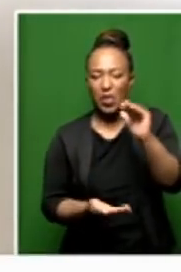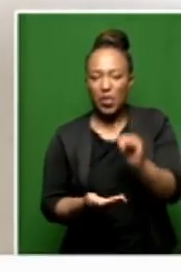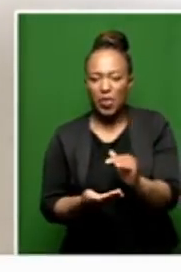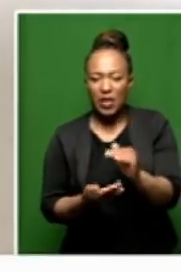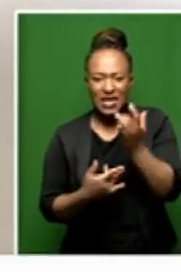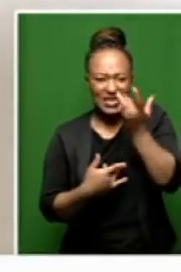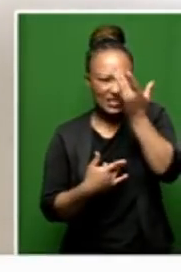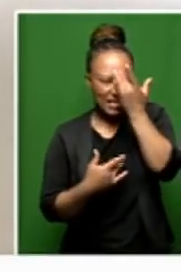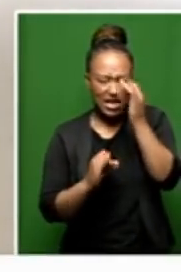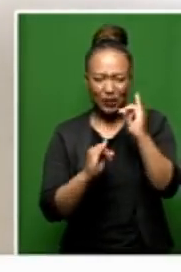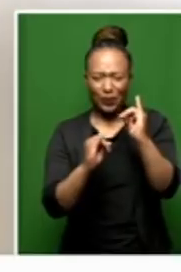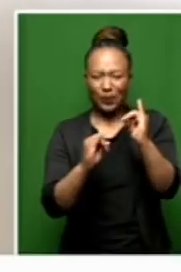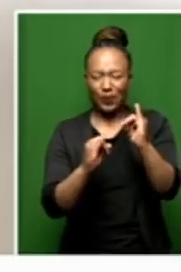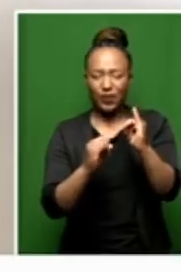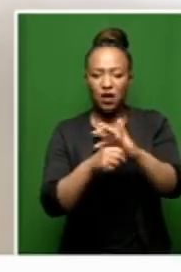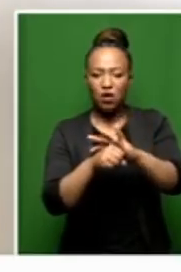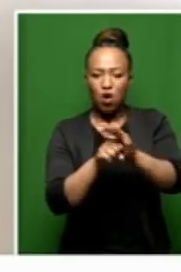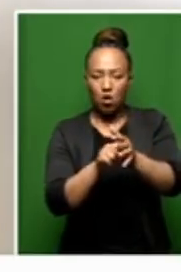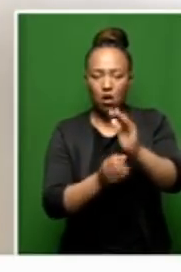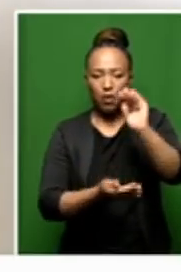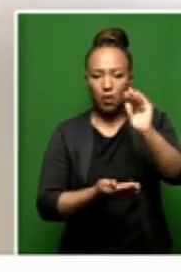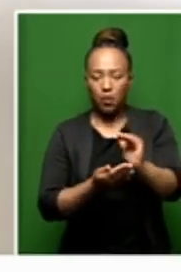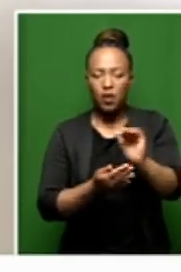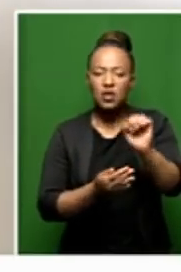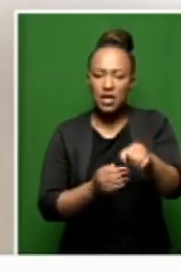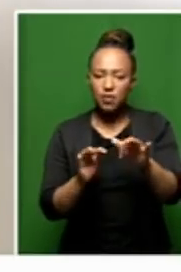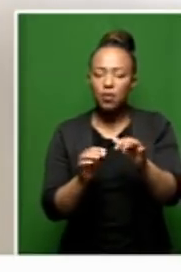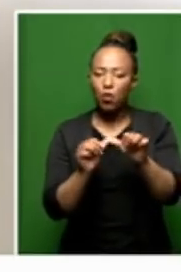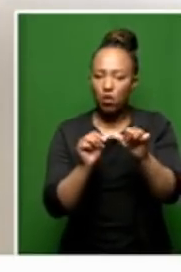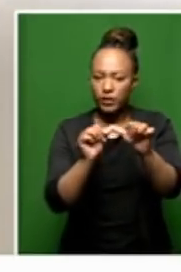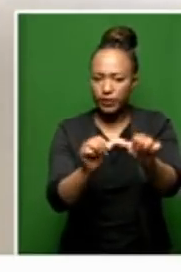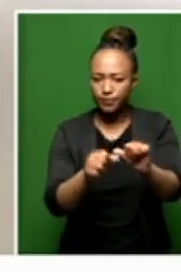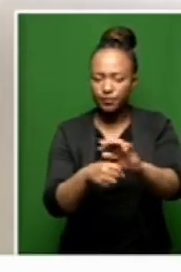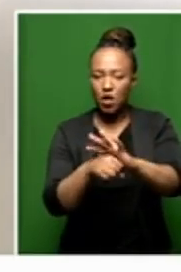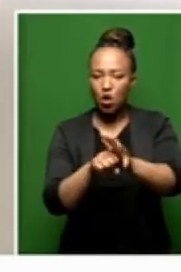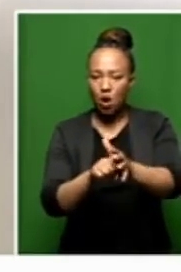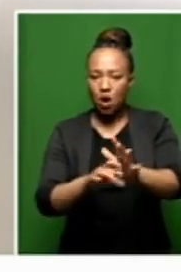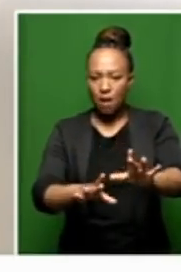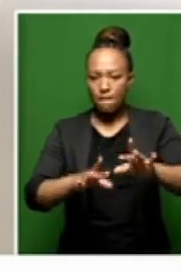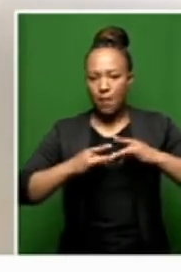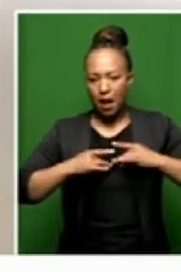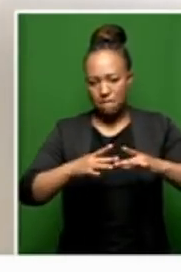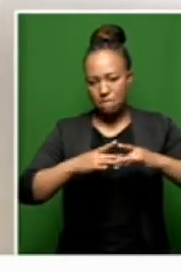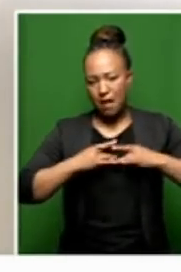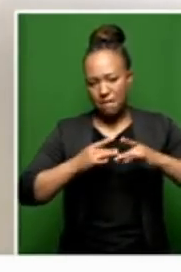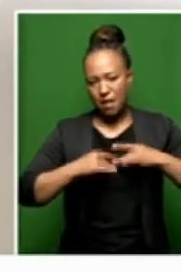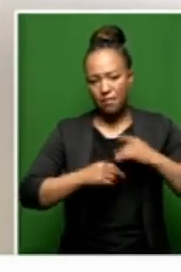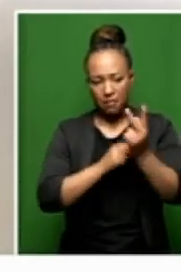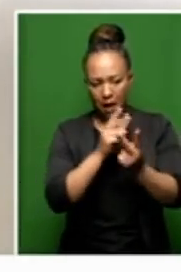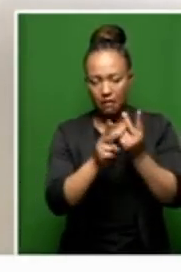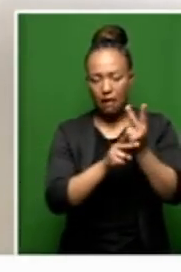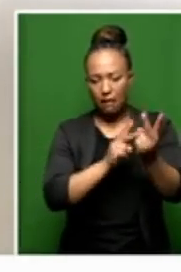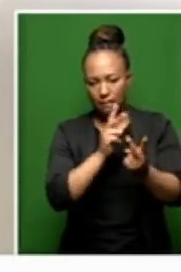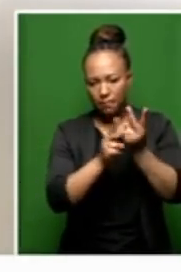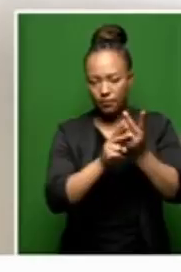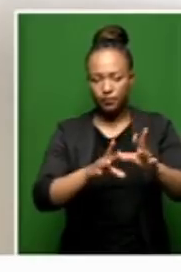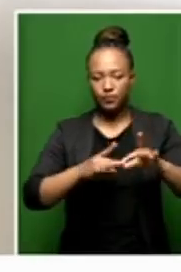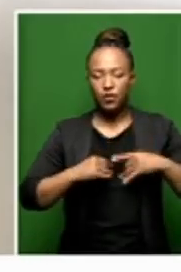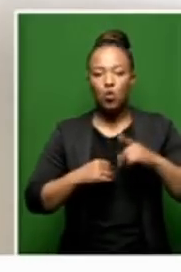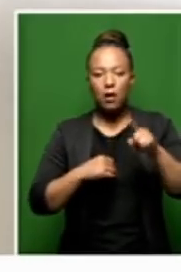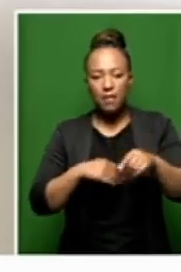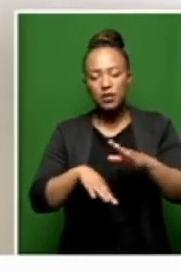fall down, but people will still keep on getting infected, reinfections will keep on happening, and we might have to supplement boosters